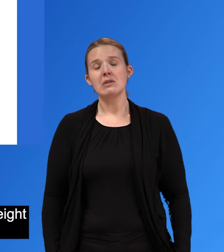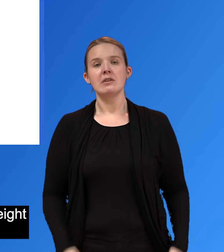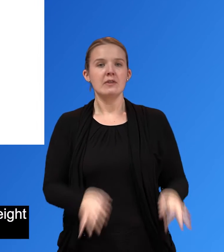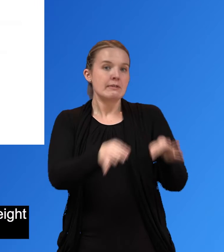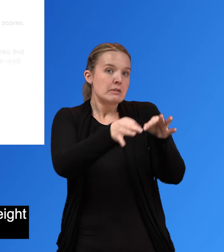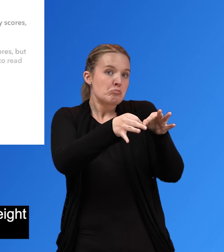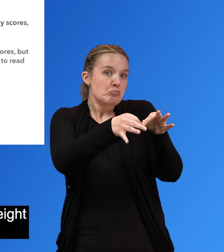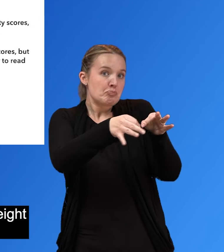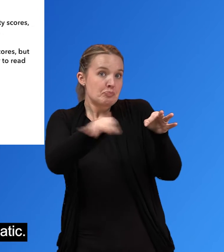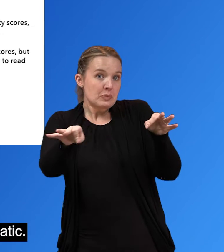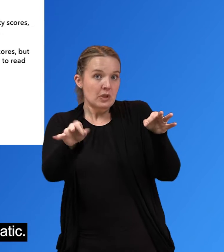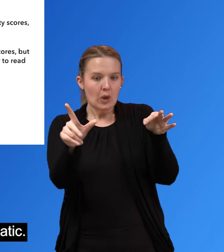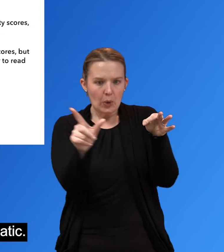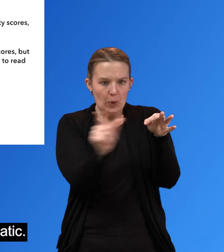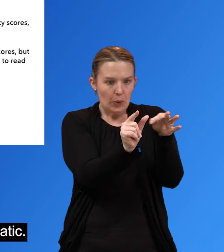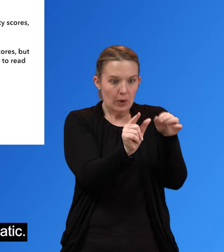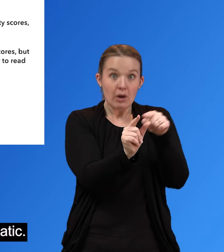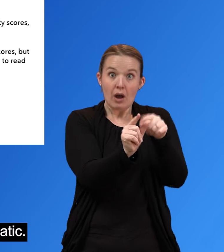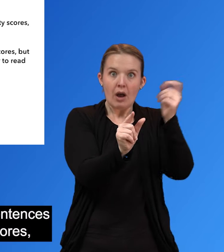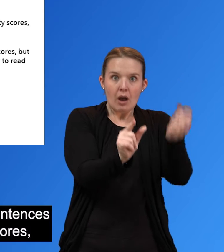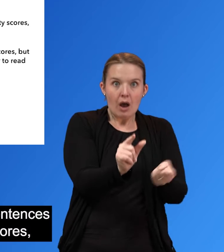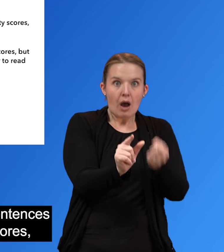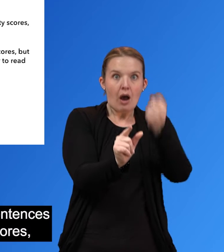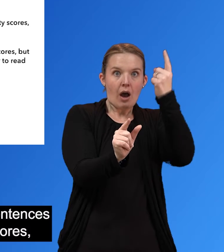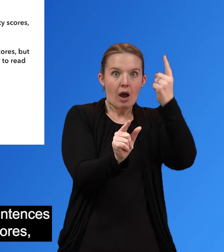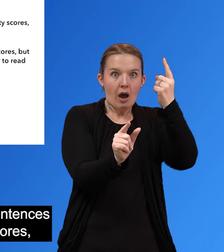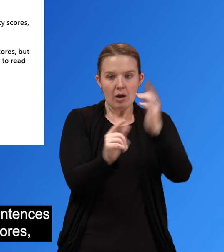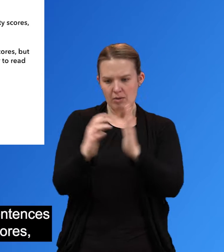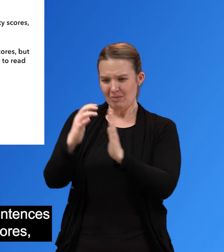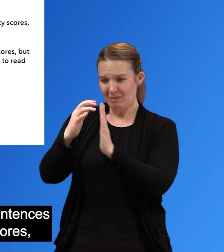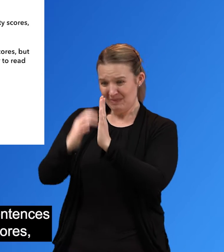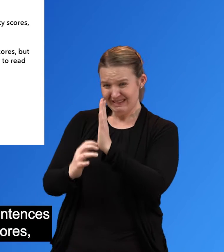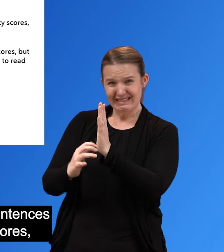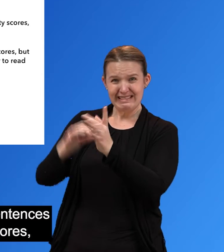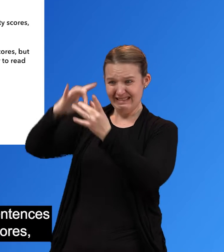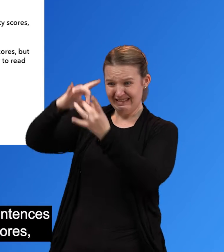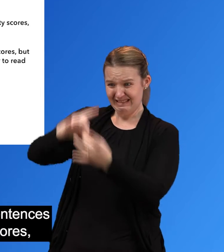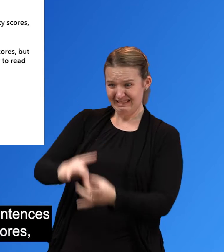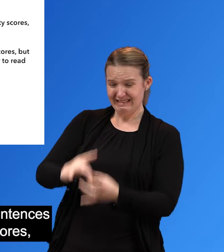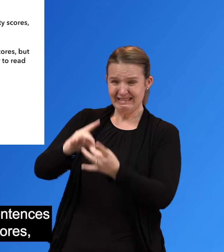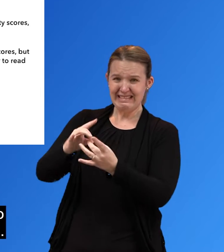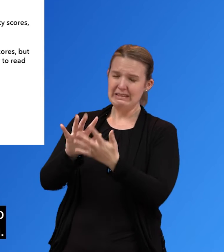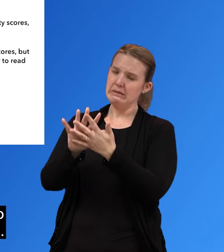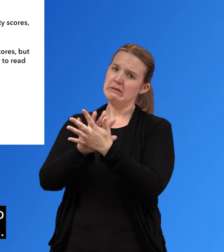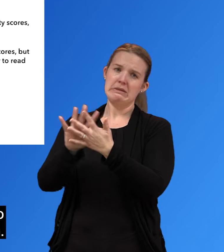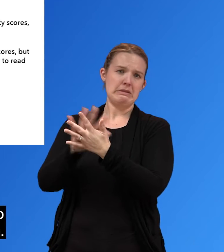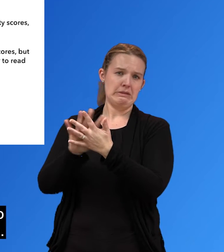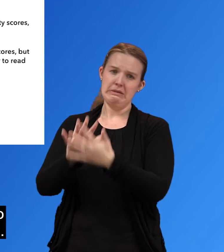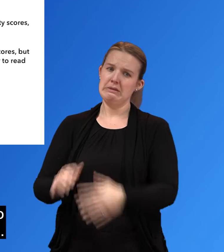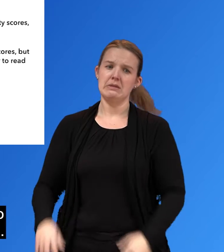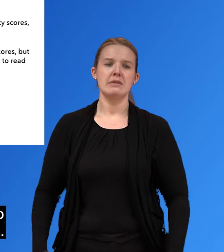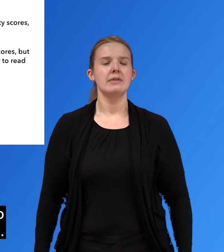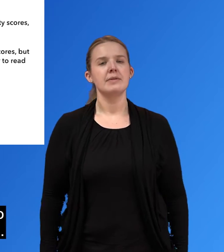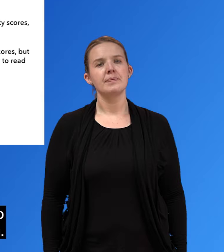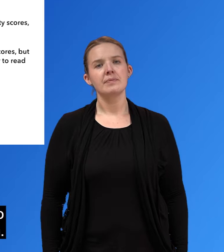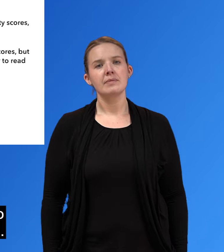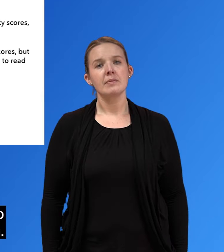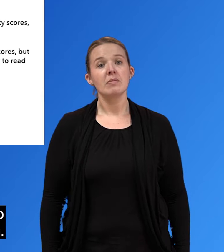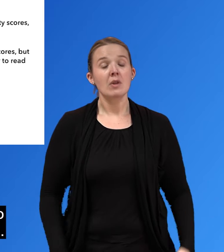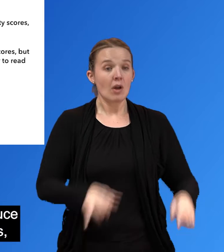Readability gives weight to text features that can be problematic. For example, shorter sentences reduce readability scores, but they can also reduce